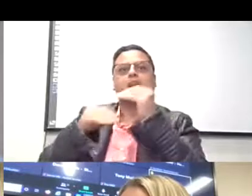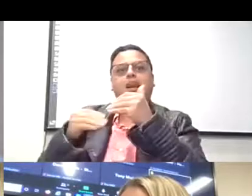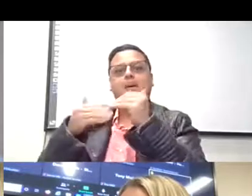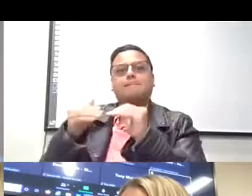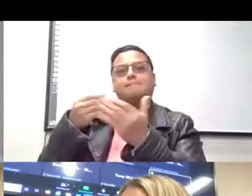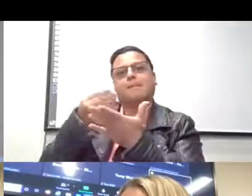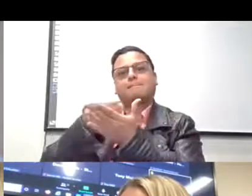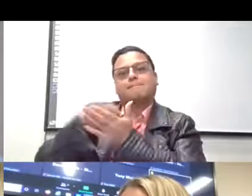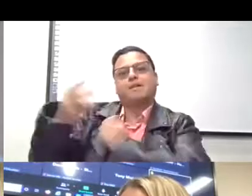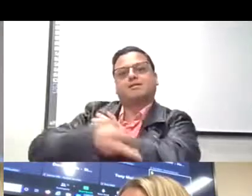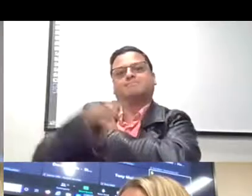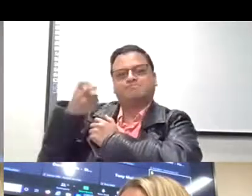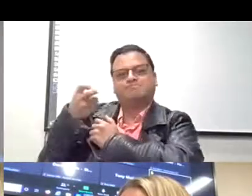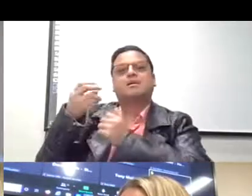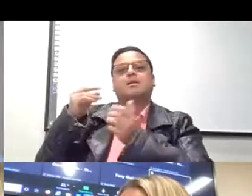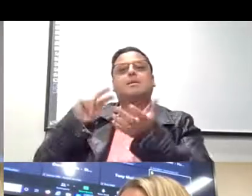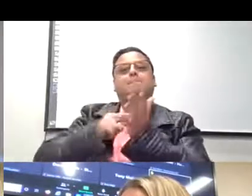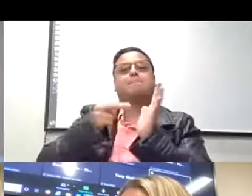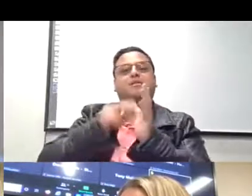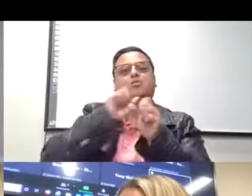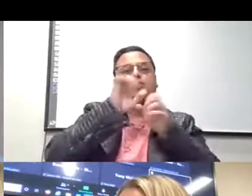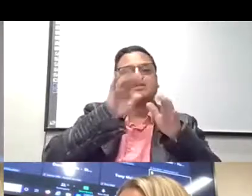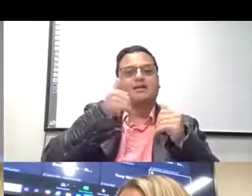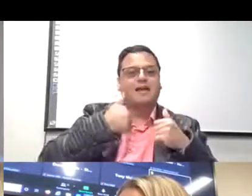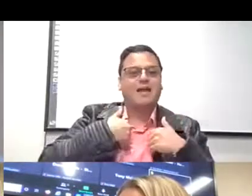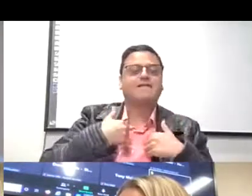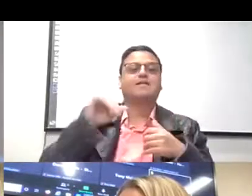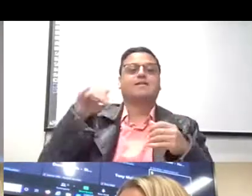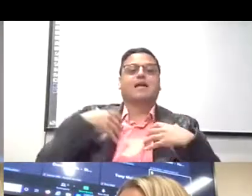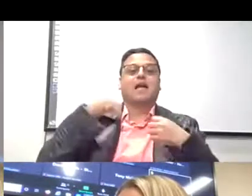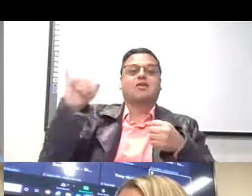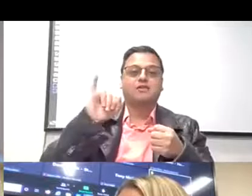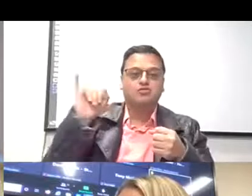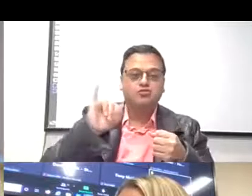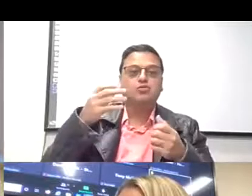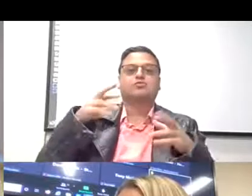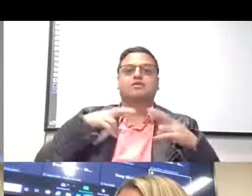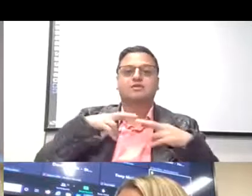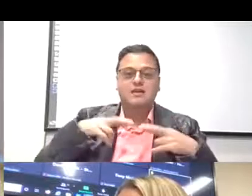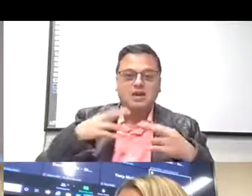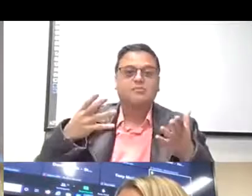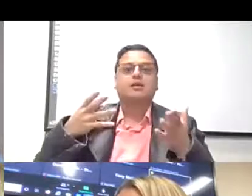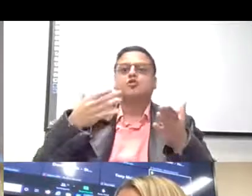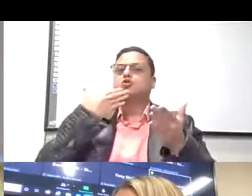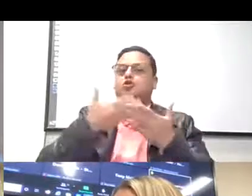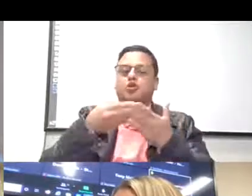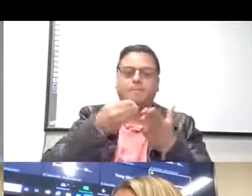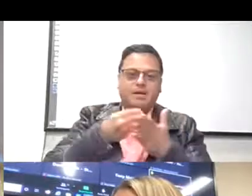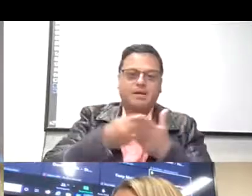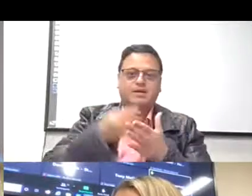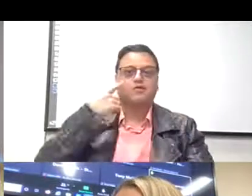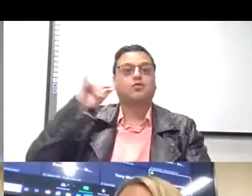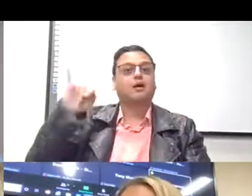that a worker is going to receive an hourly rate, healthcare for them and their family, something to retire on. And in the IBW's case, they have